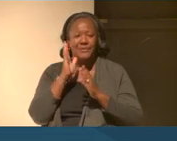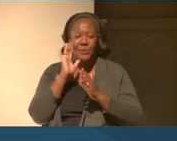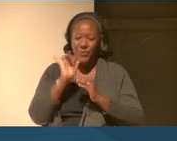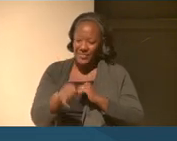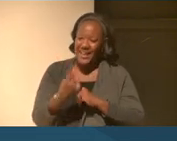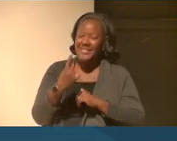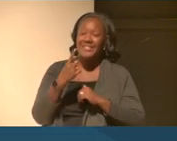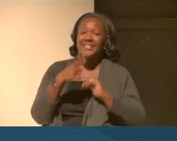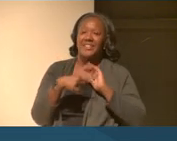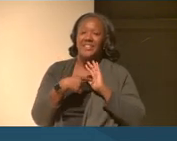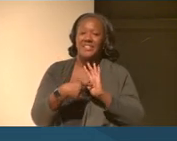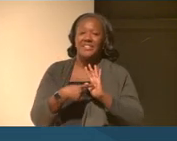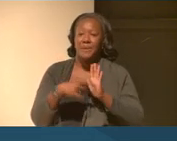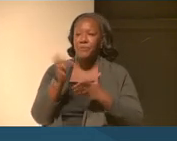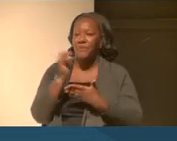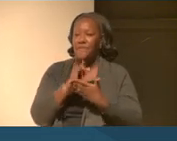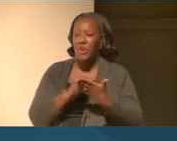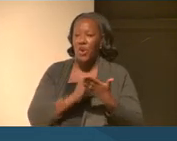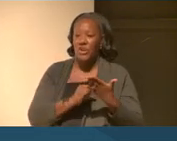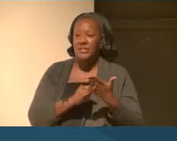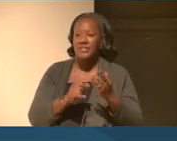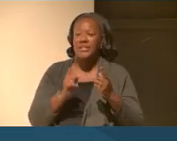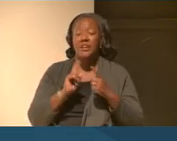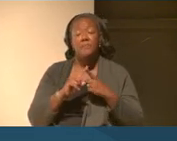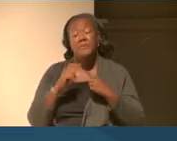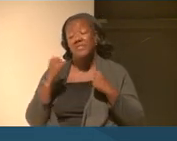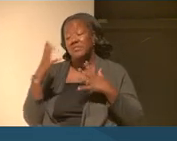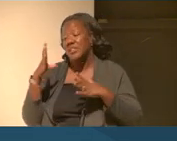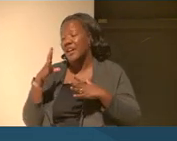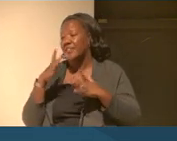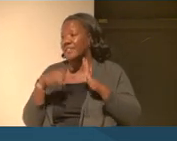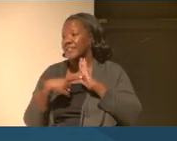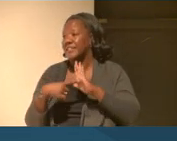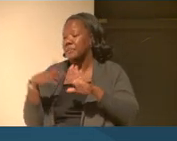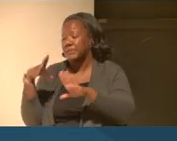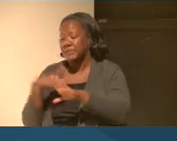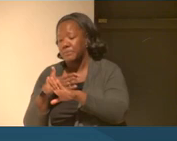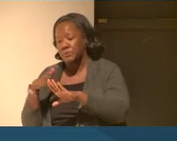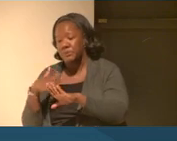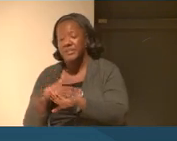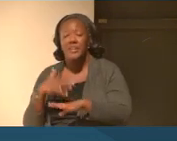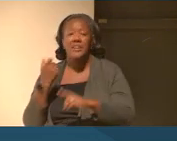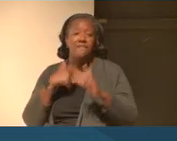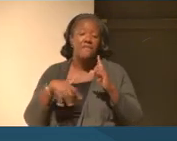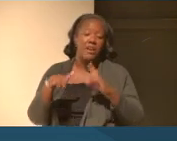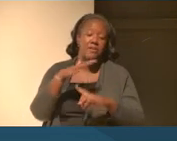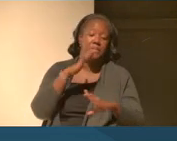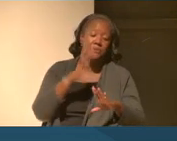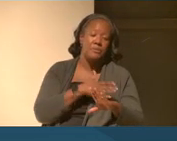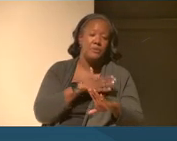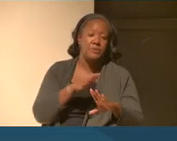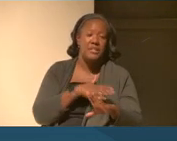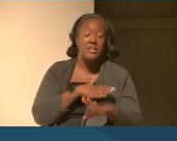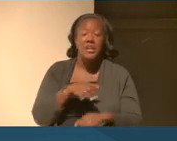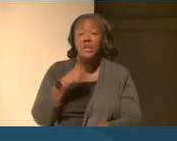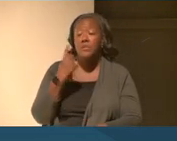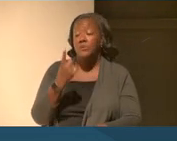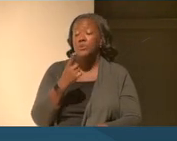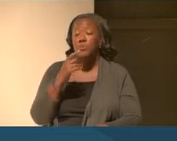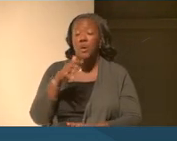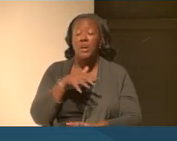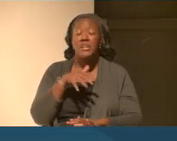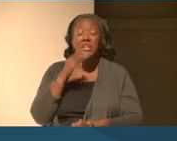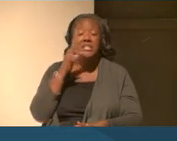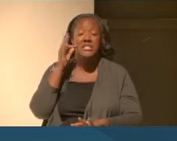example of the arts, but there are lots of examples in music. There's all sorts of environmental music. There is a woman, an indigenous young girl, who